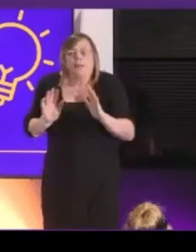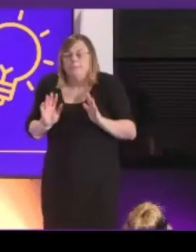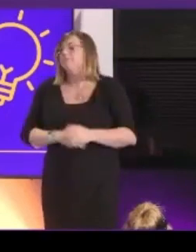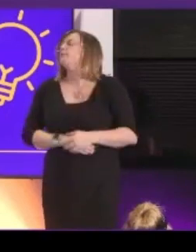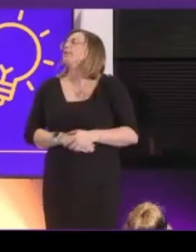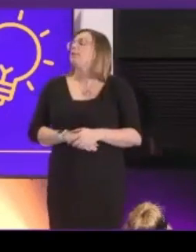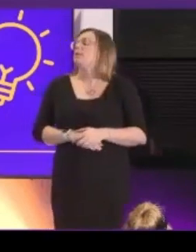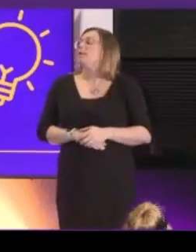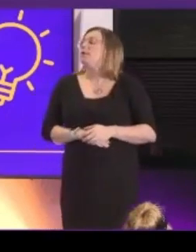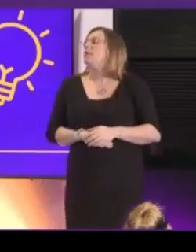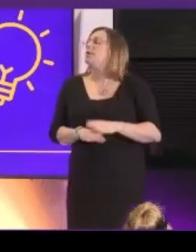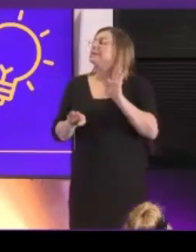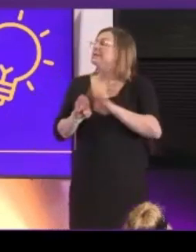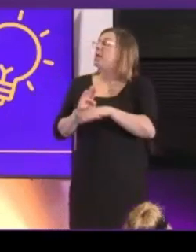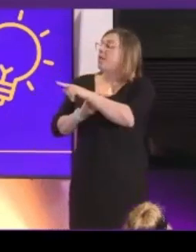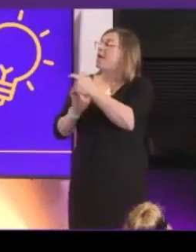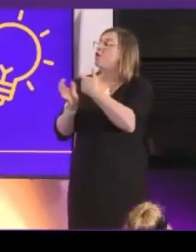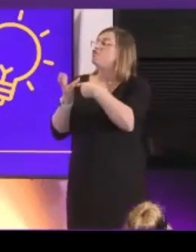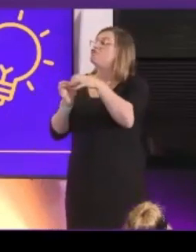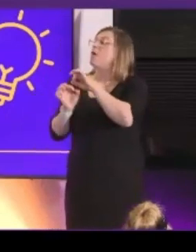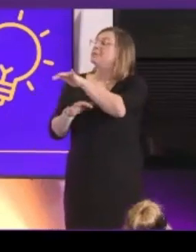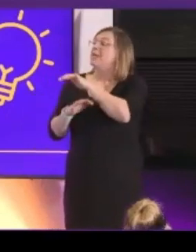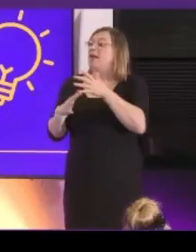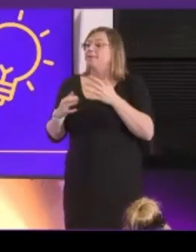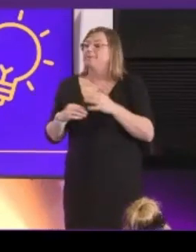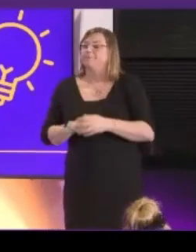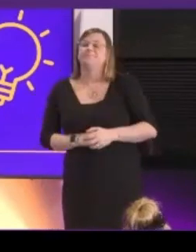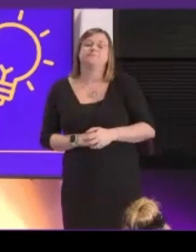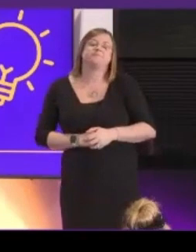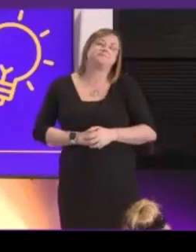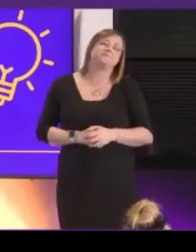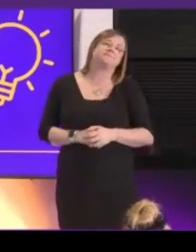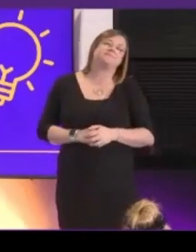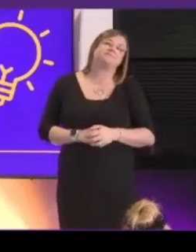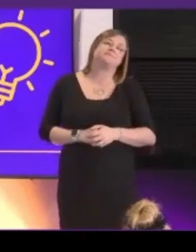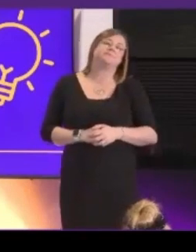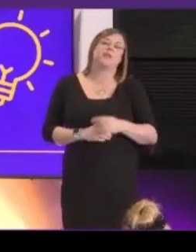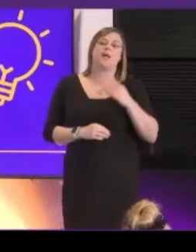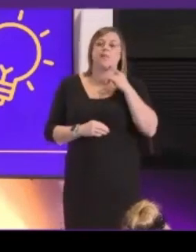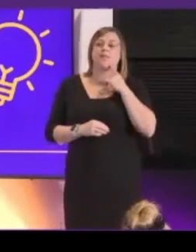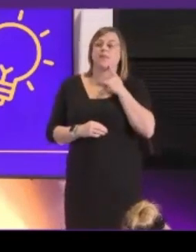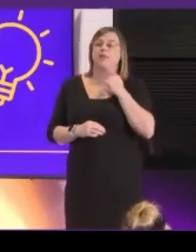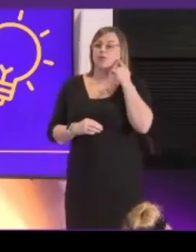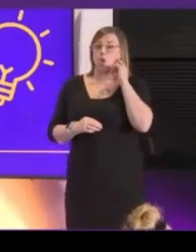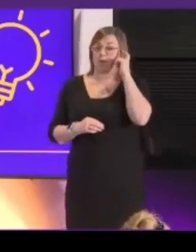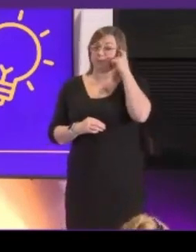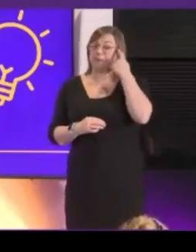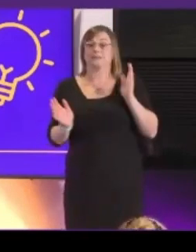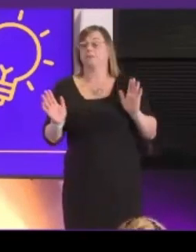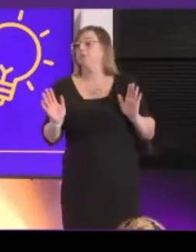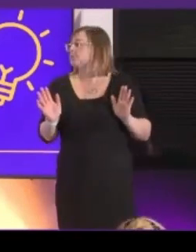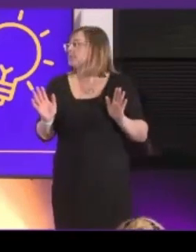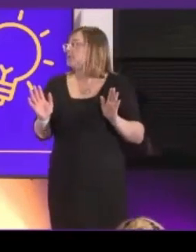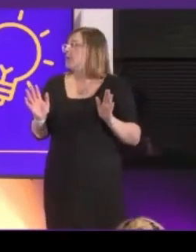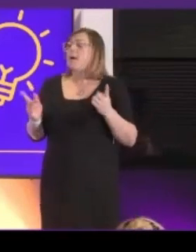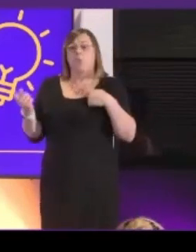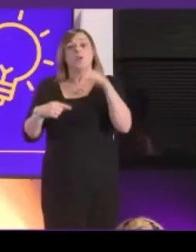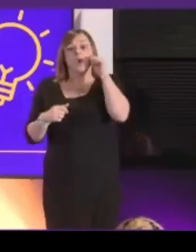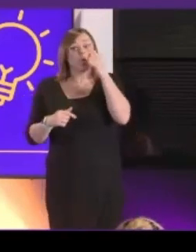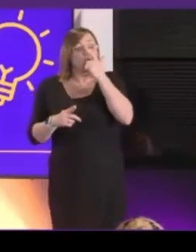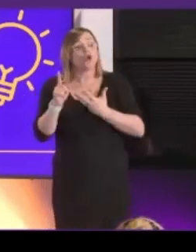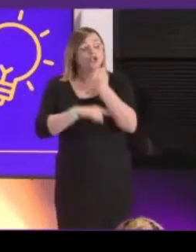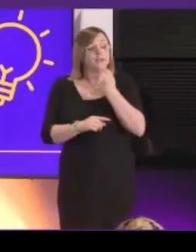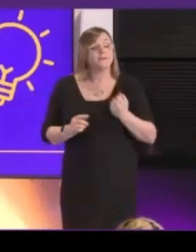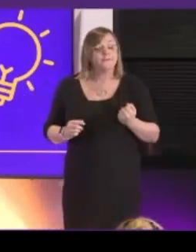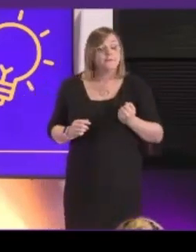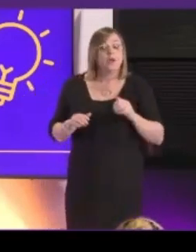and he's still in the room, Rob right there. I think he thought I was half mad, right? But we knew we could do it. You